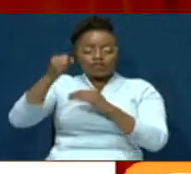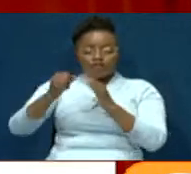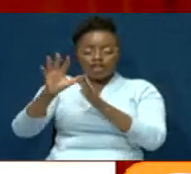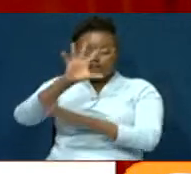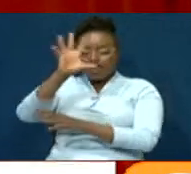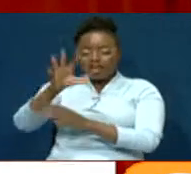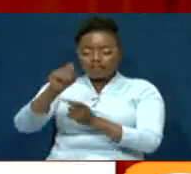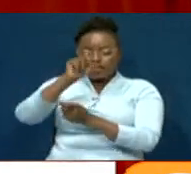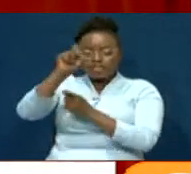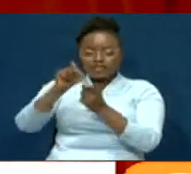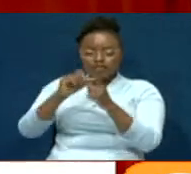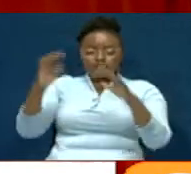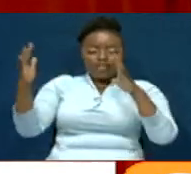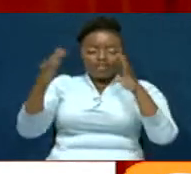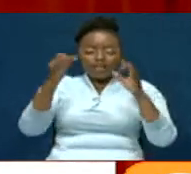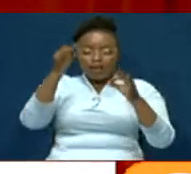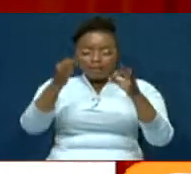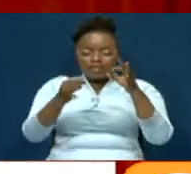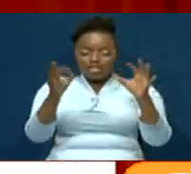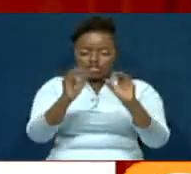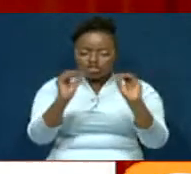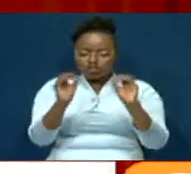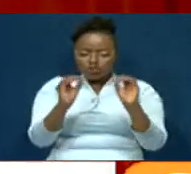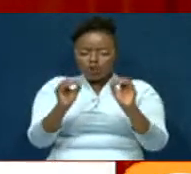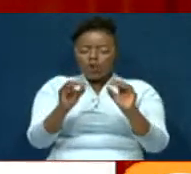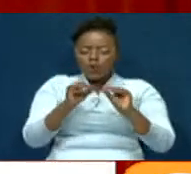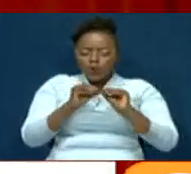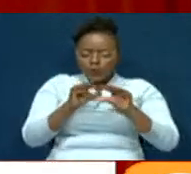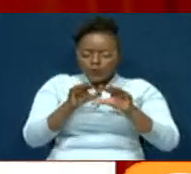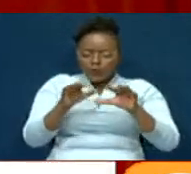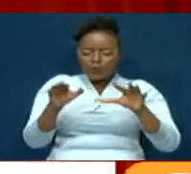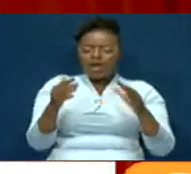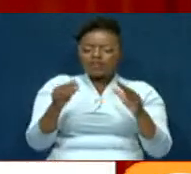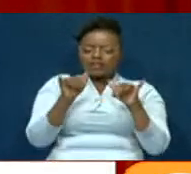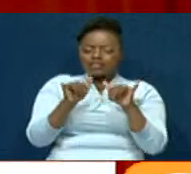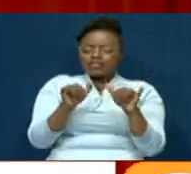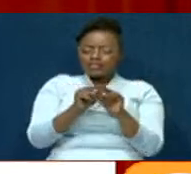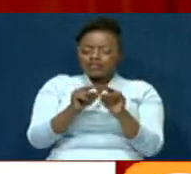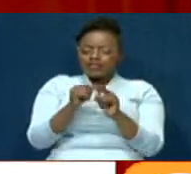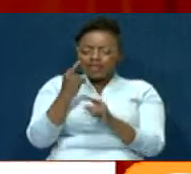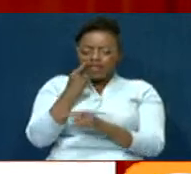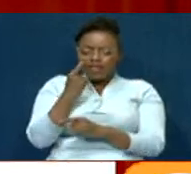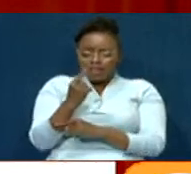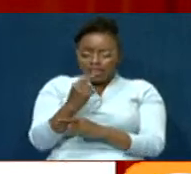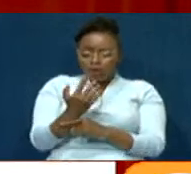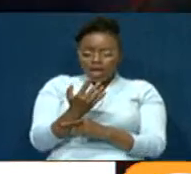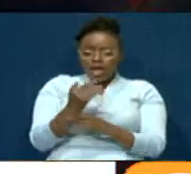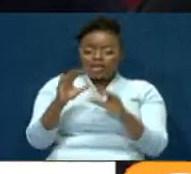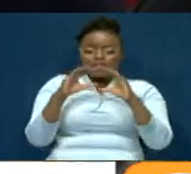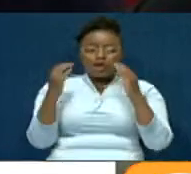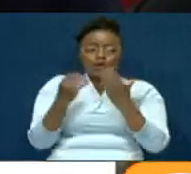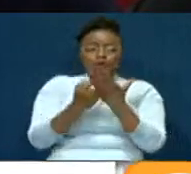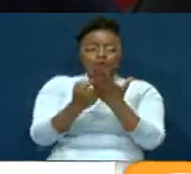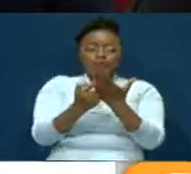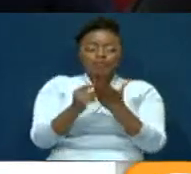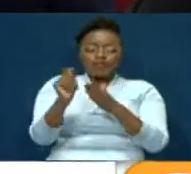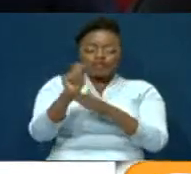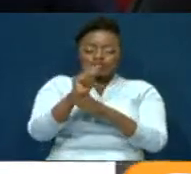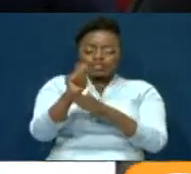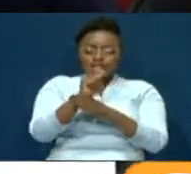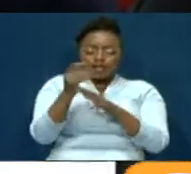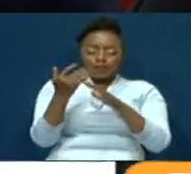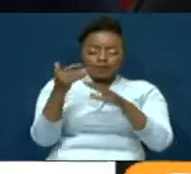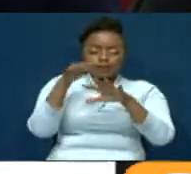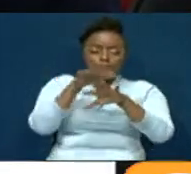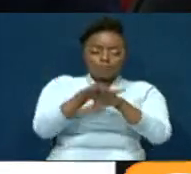in particular, where climate injustice prevail, remain inaudible in global discussions. The training will